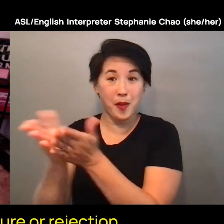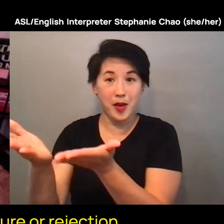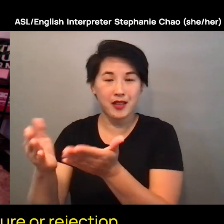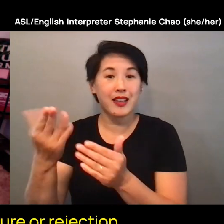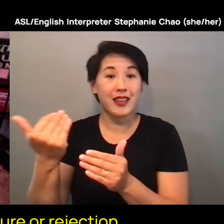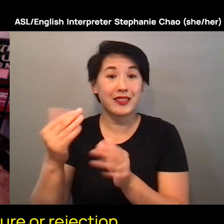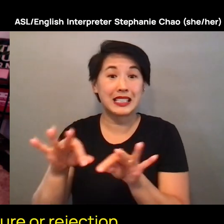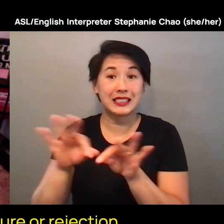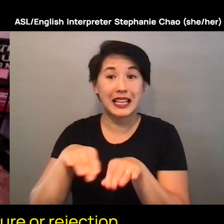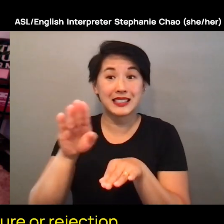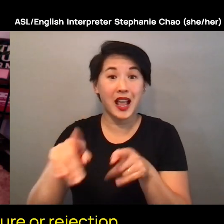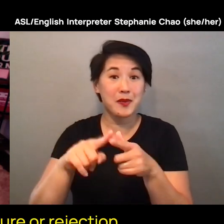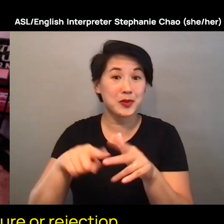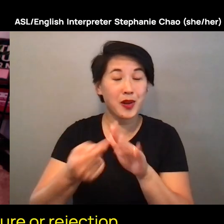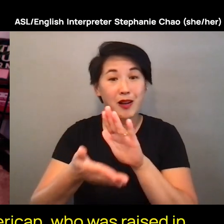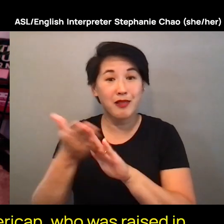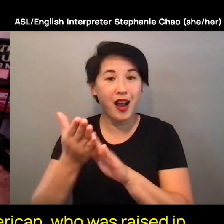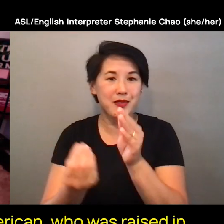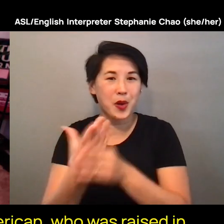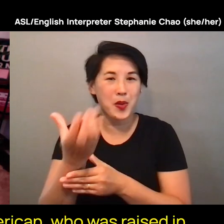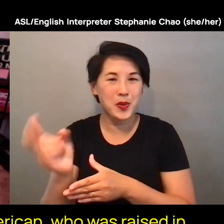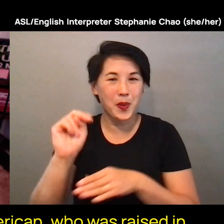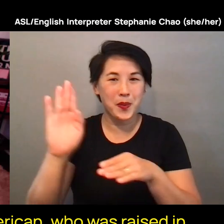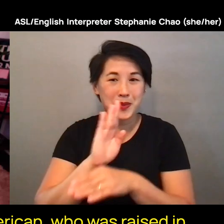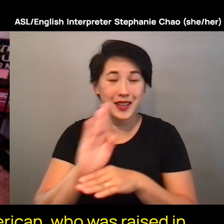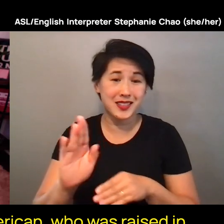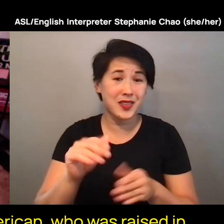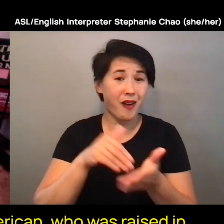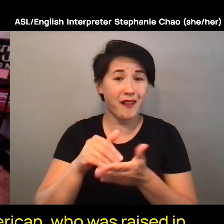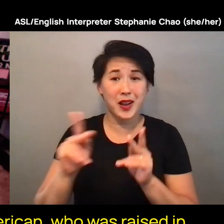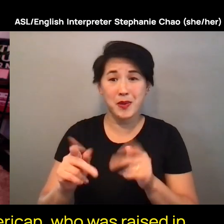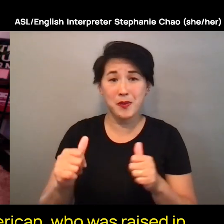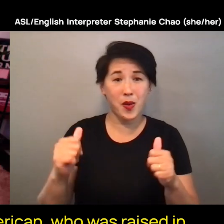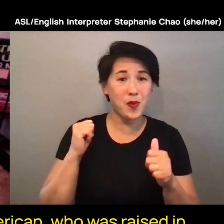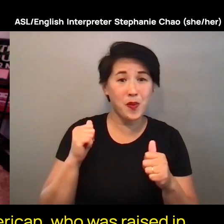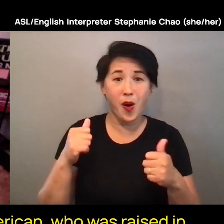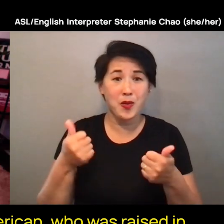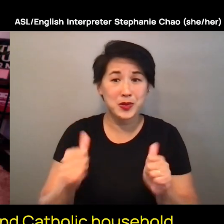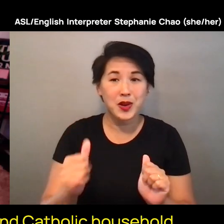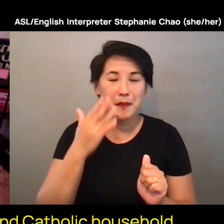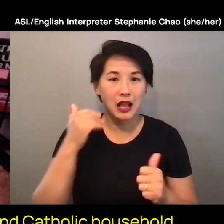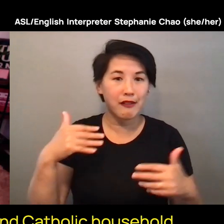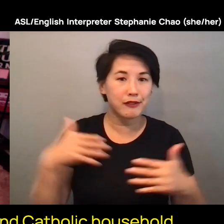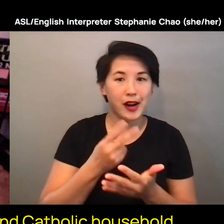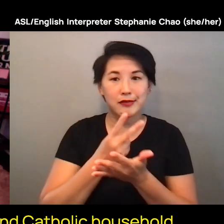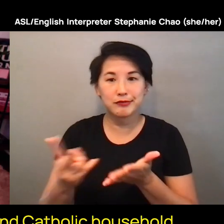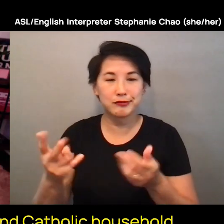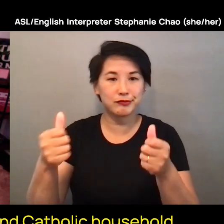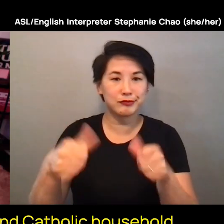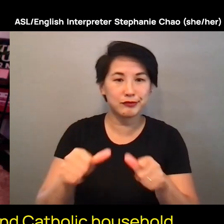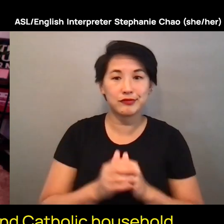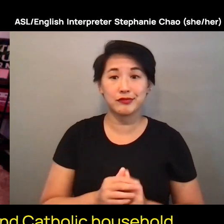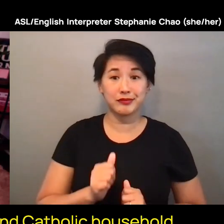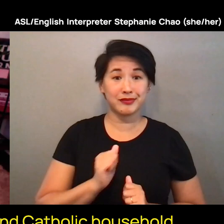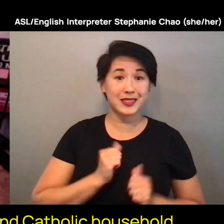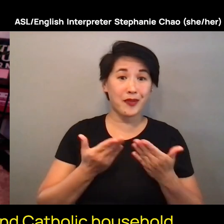are afraid of failure or rejection. As an openly gay Filipino-American who was raised in a working-class, immigrant,